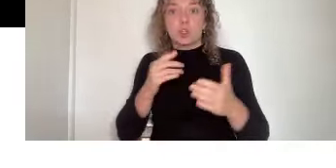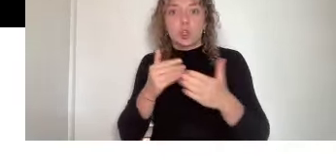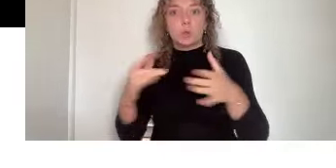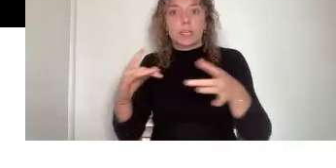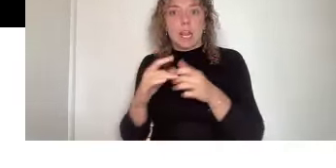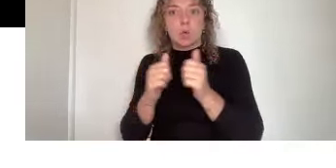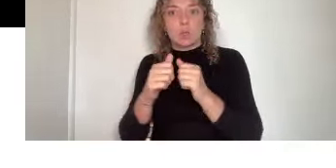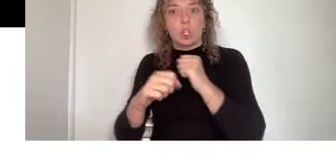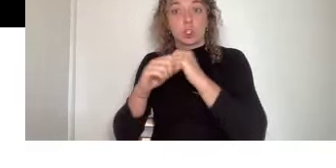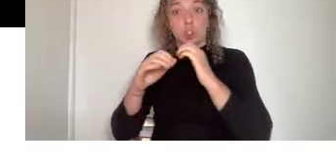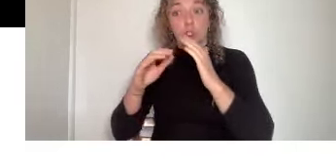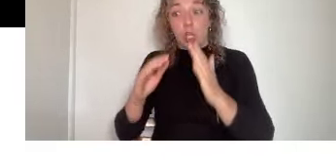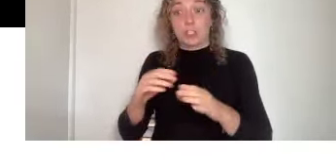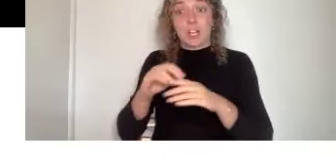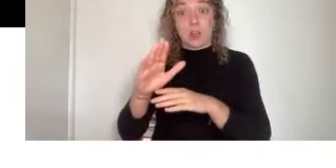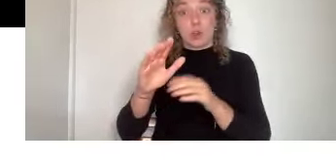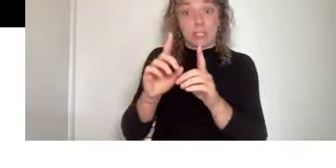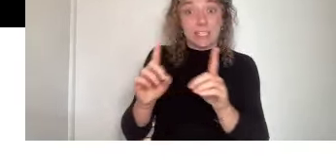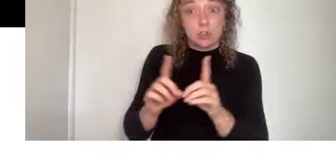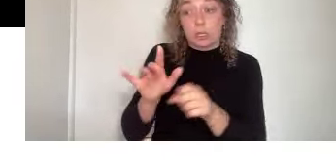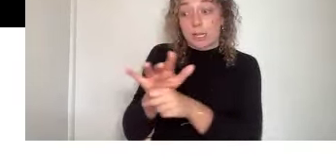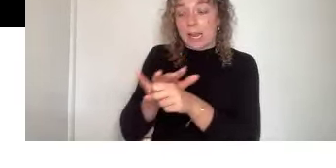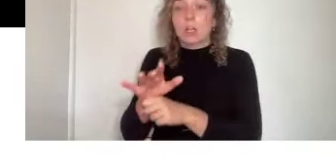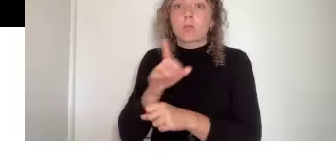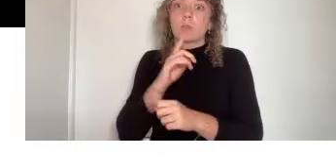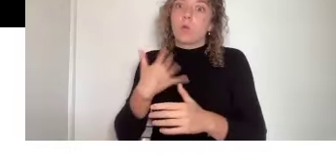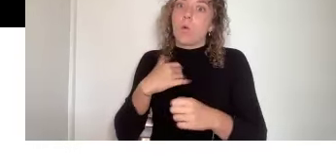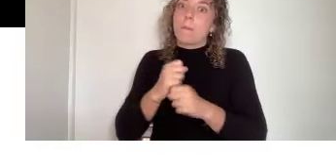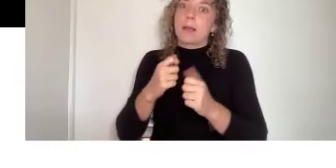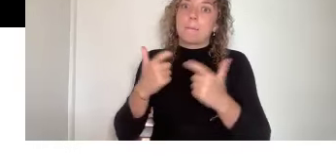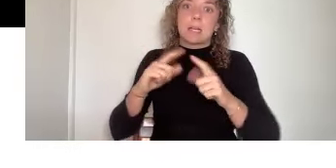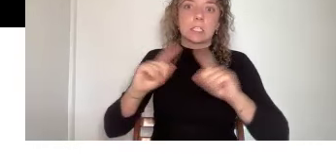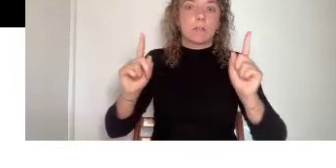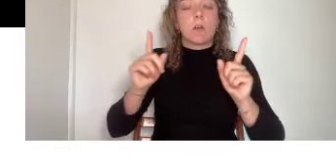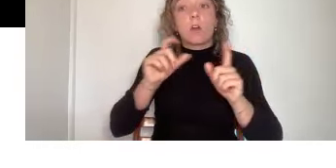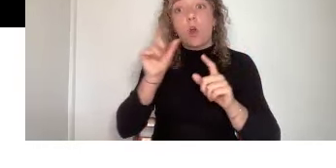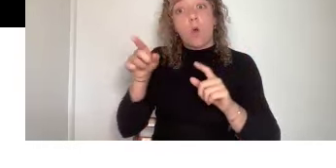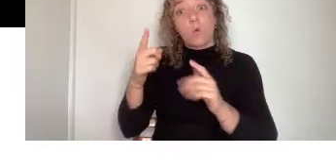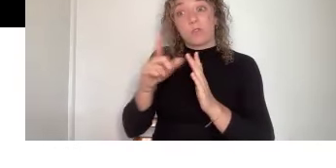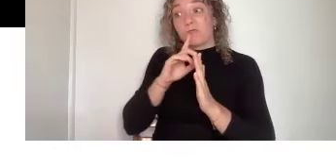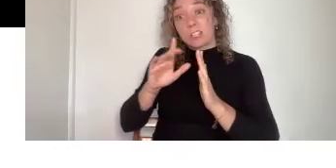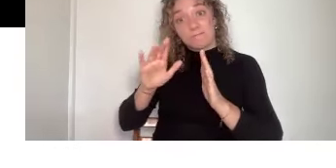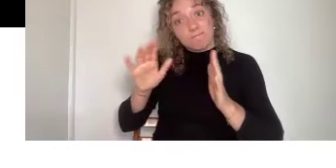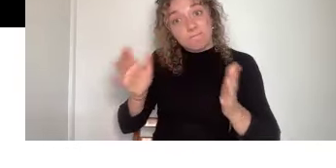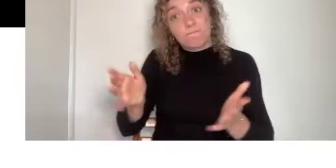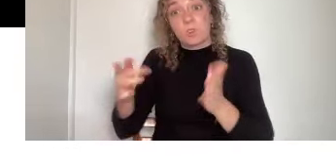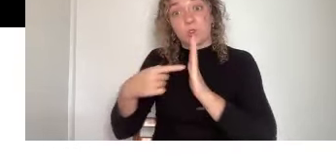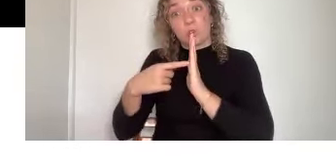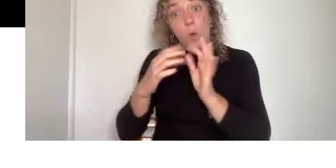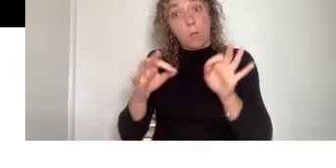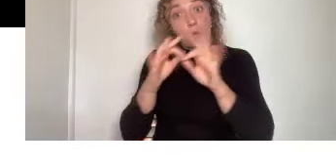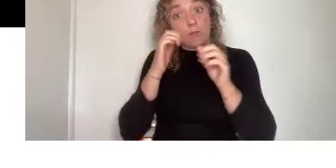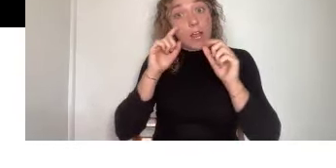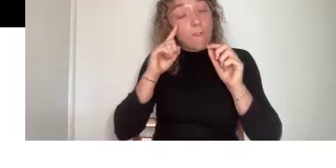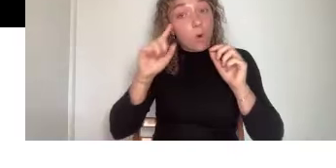districts makes a huge difference, not only in forefronting the importance of education for shelter residents, but making sure it's